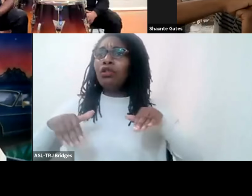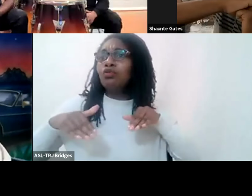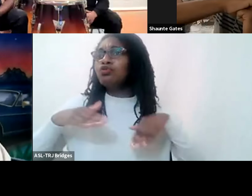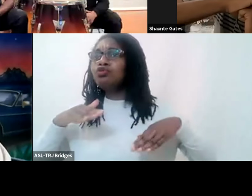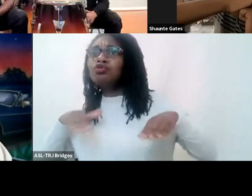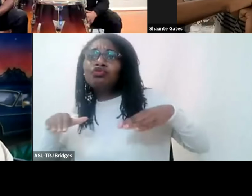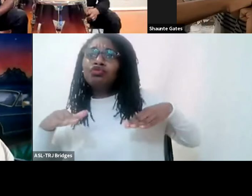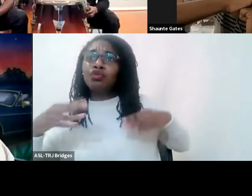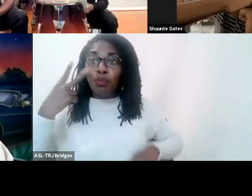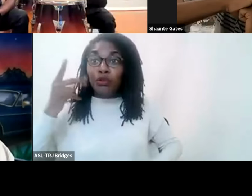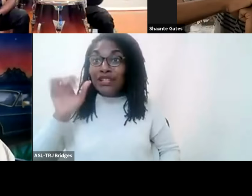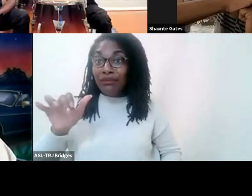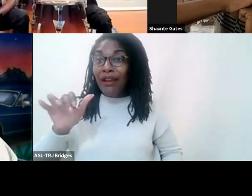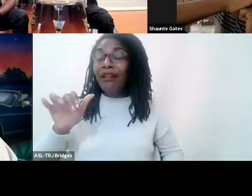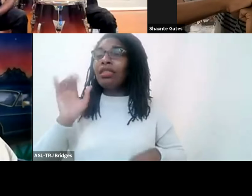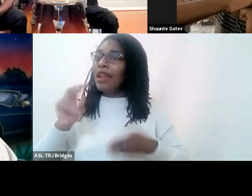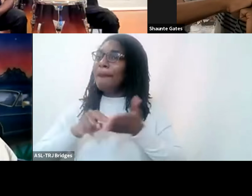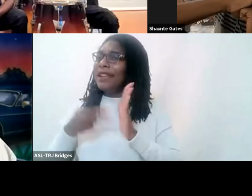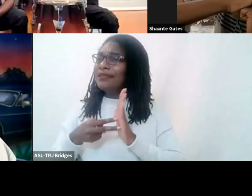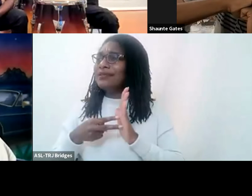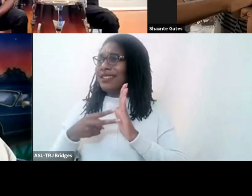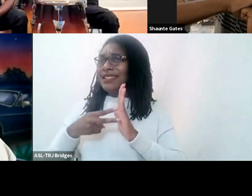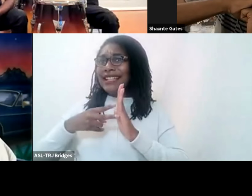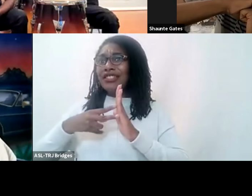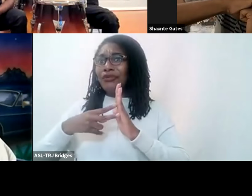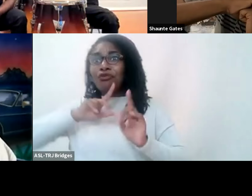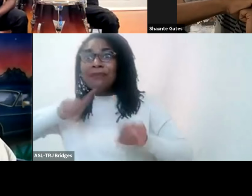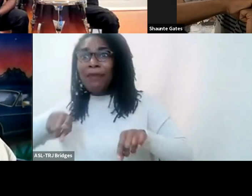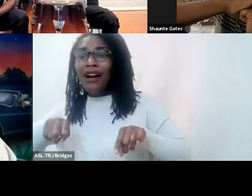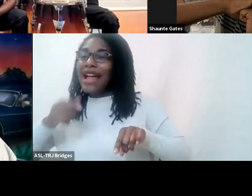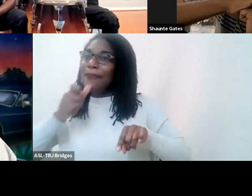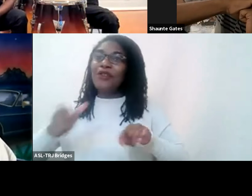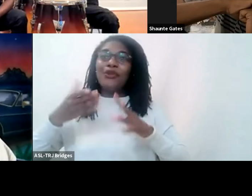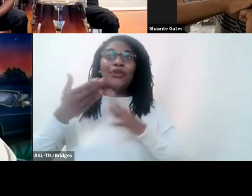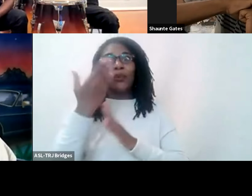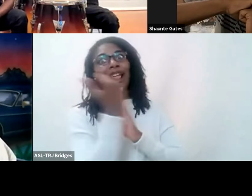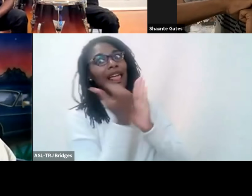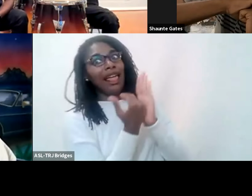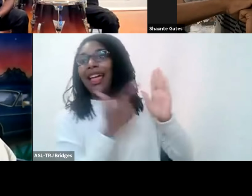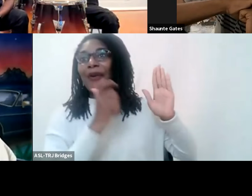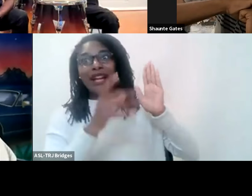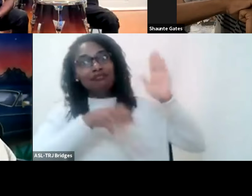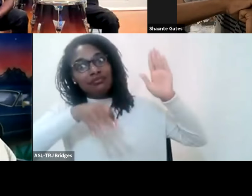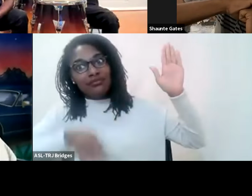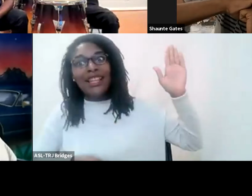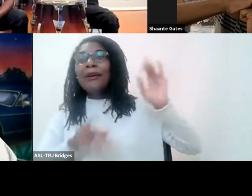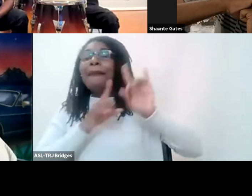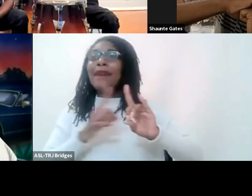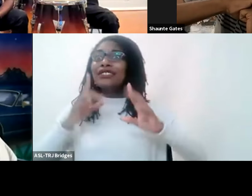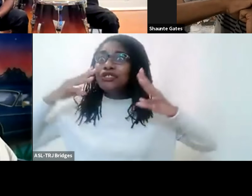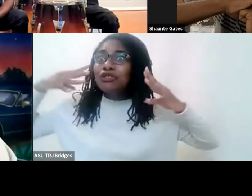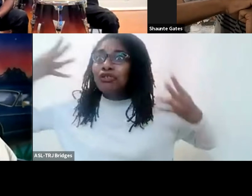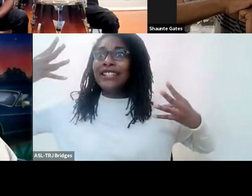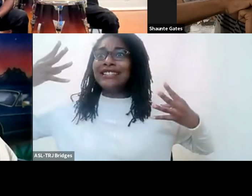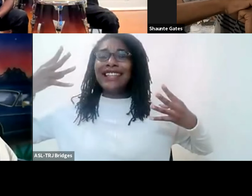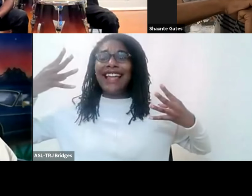a big note. So I'm not going to go through the whole list, but it's just crazy that I wanted to take a picture,